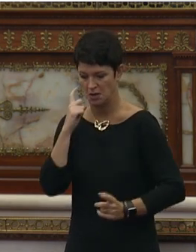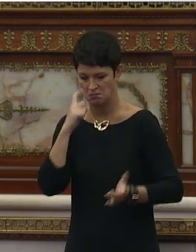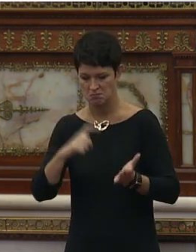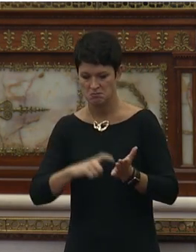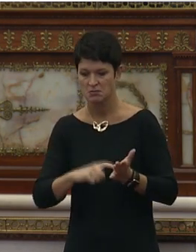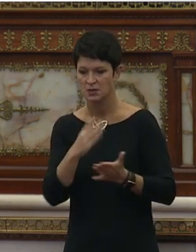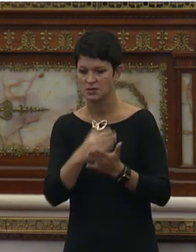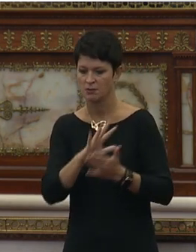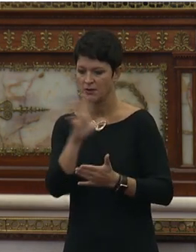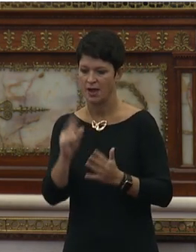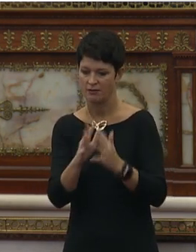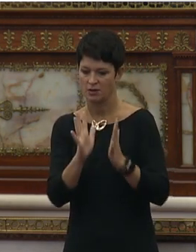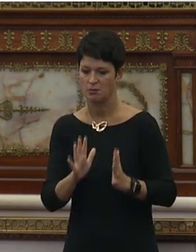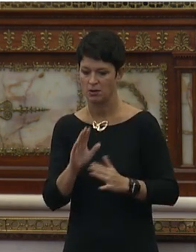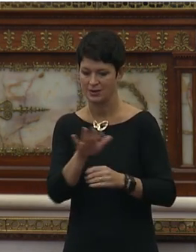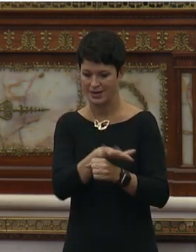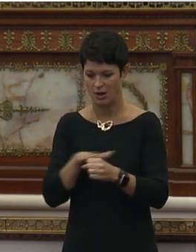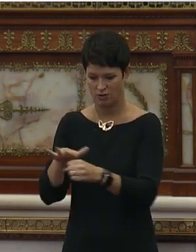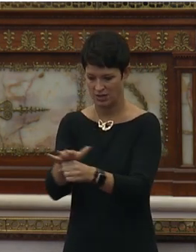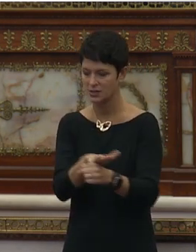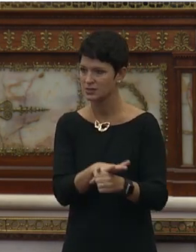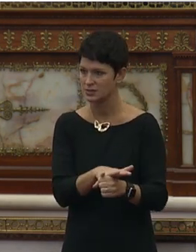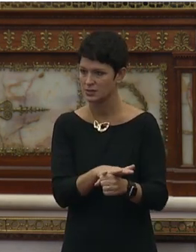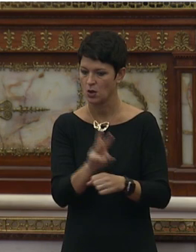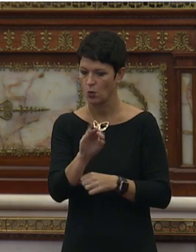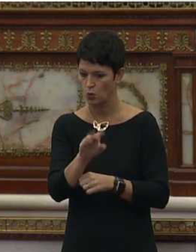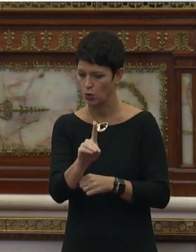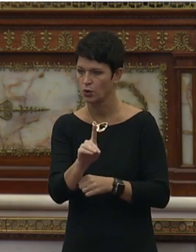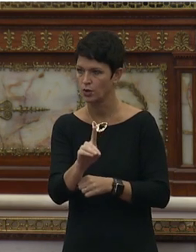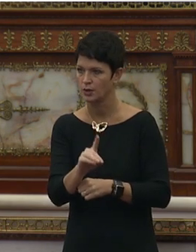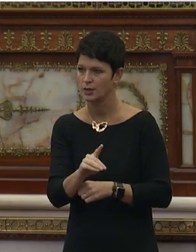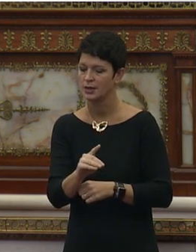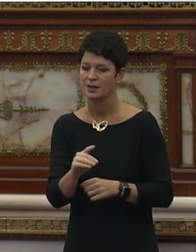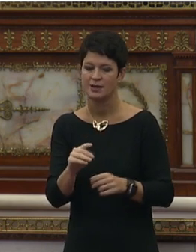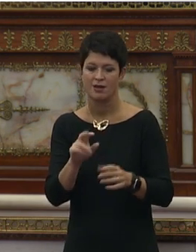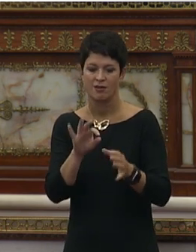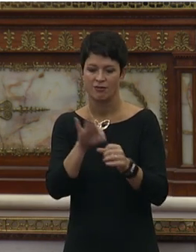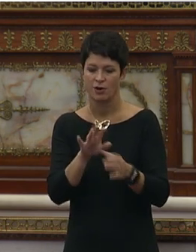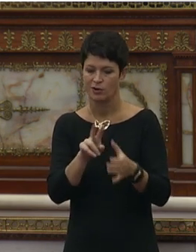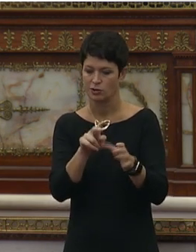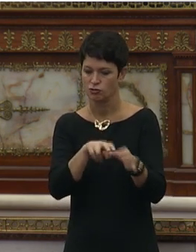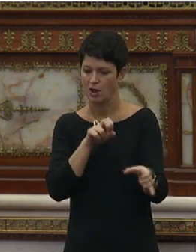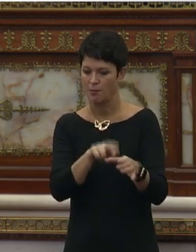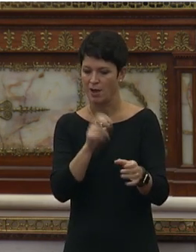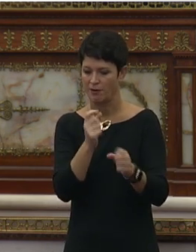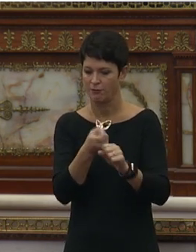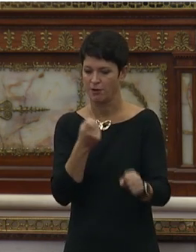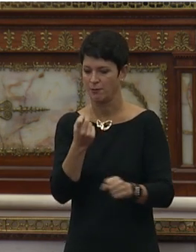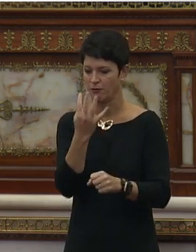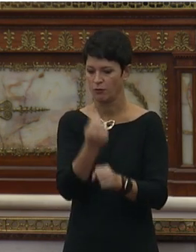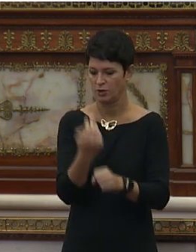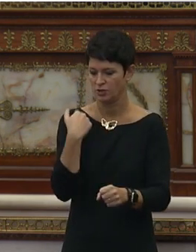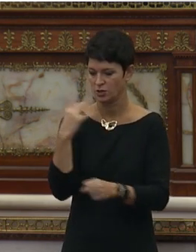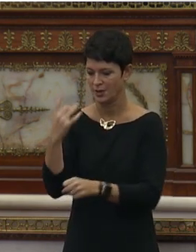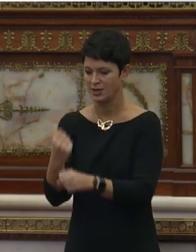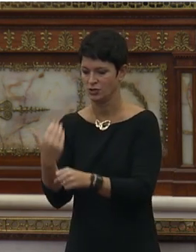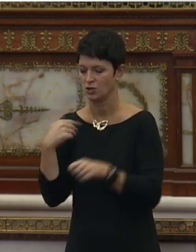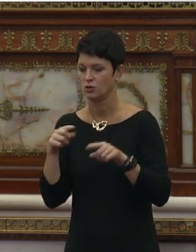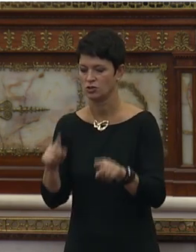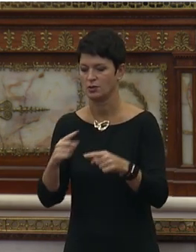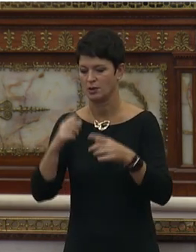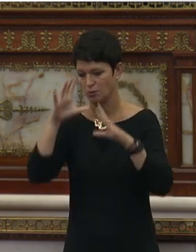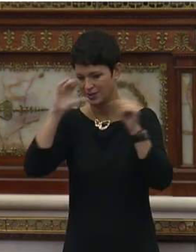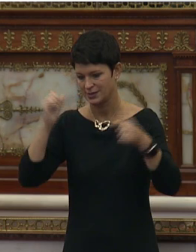of our African-American wards, we had significant voter drop-off from 4 years and 8 years ago during the presidential